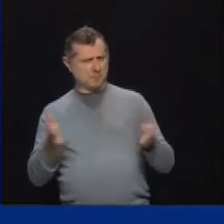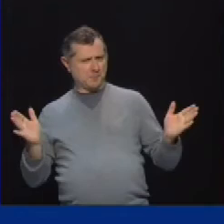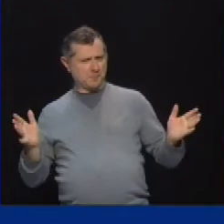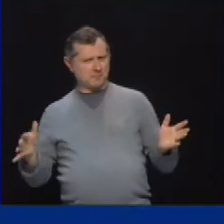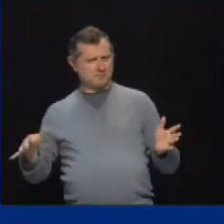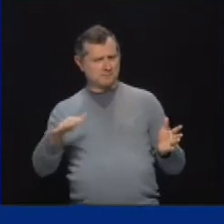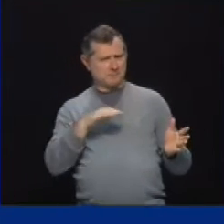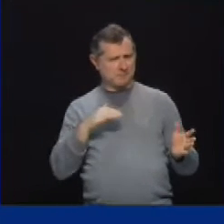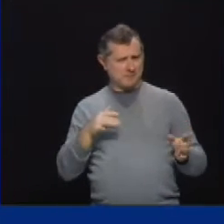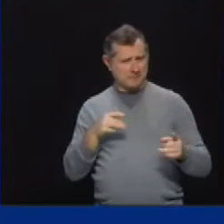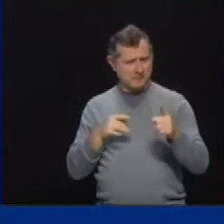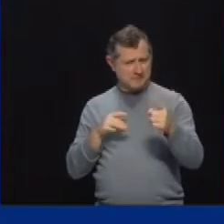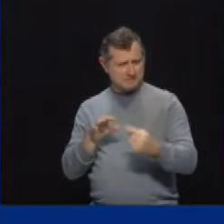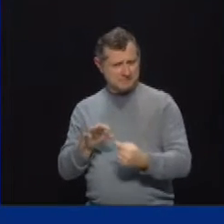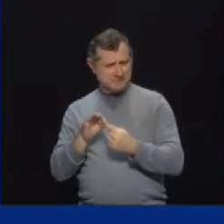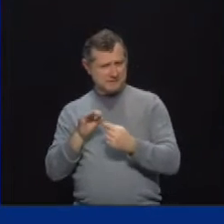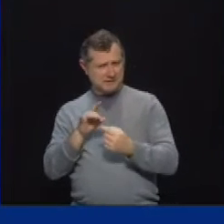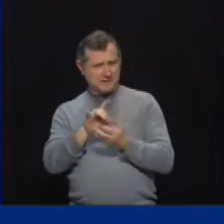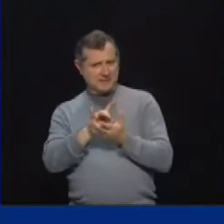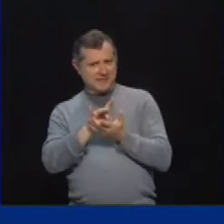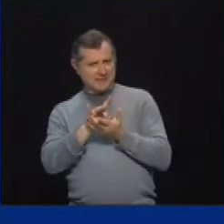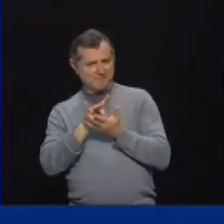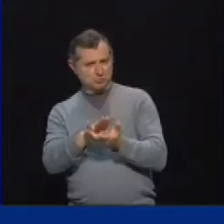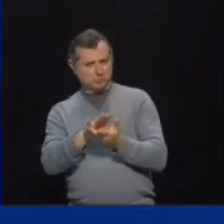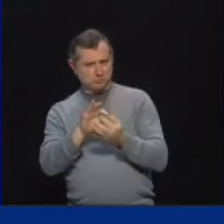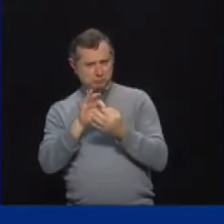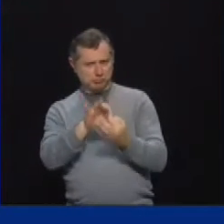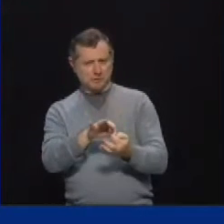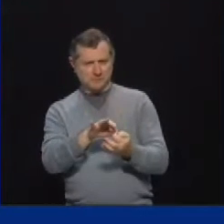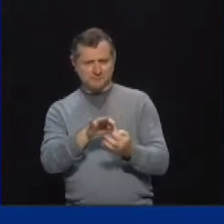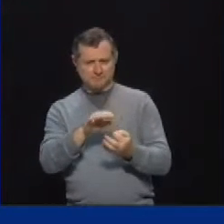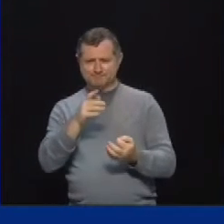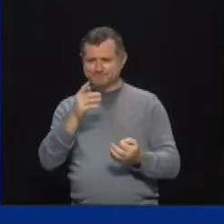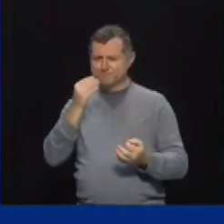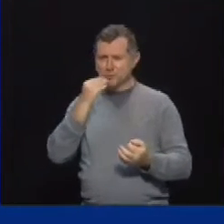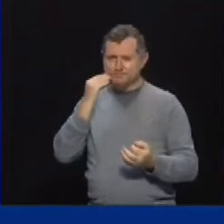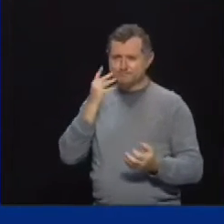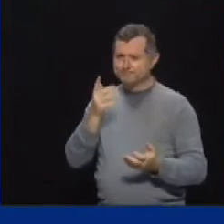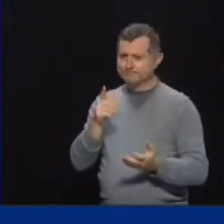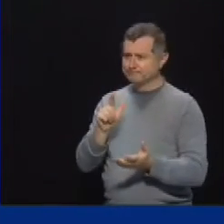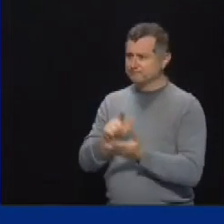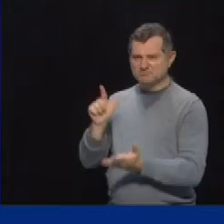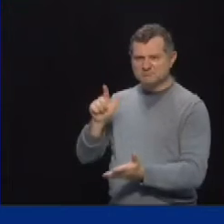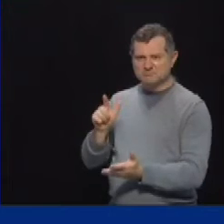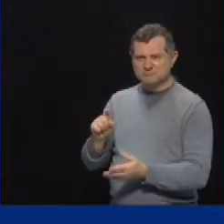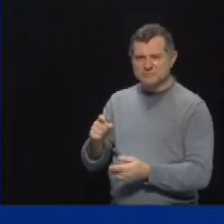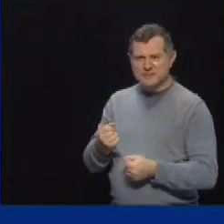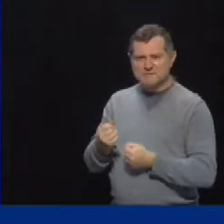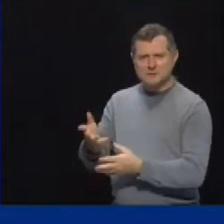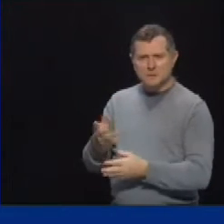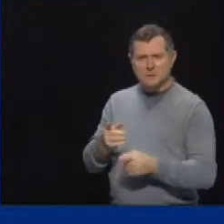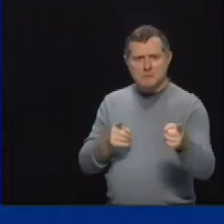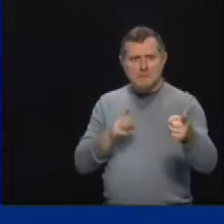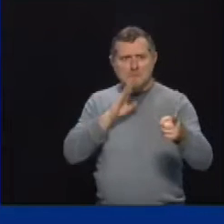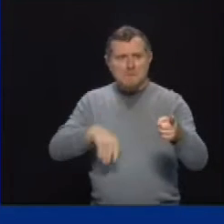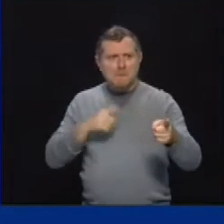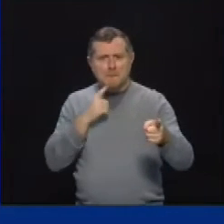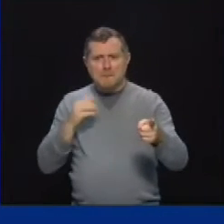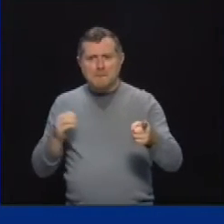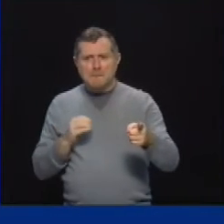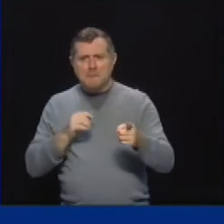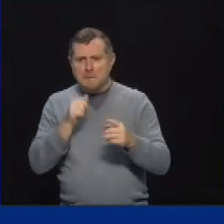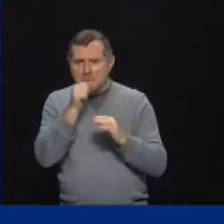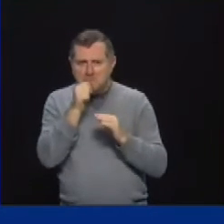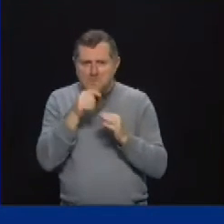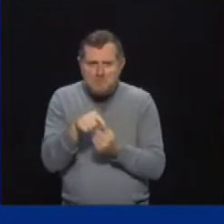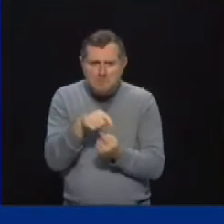eviction moratorium, which is so important to so many tenants, why was that kept so close to the vest? And do you feel as though you want to change that going forward so that